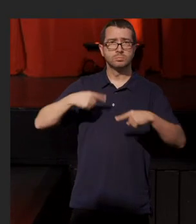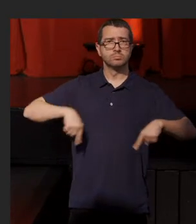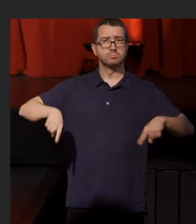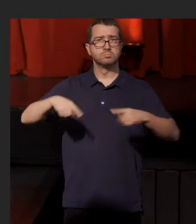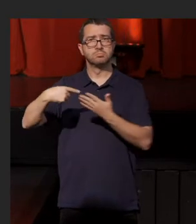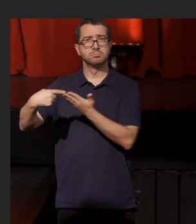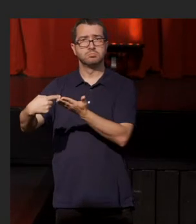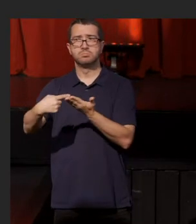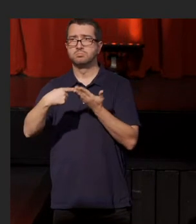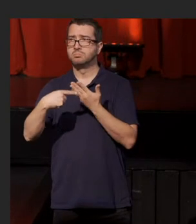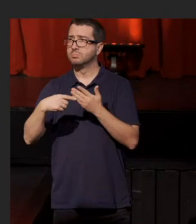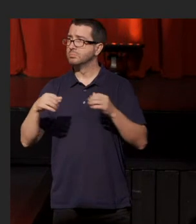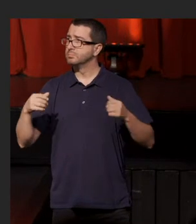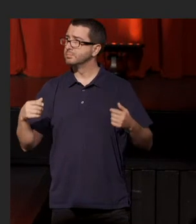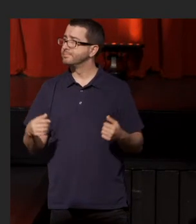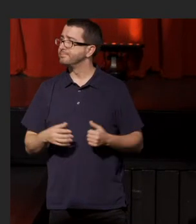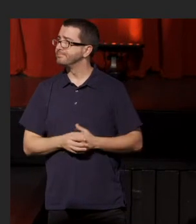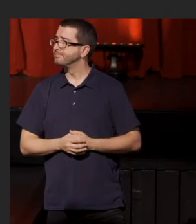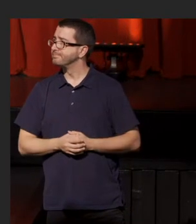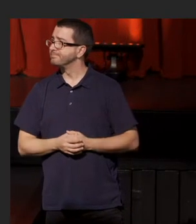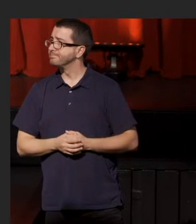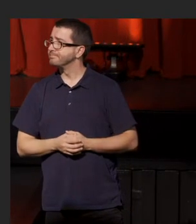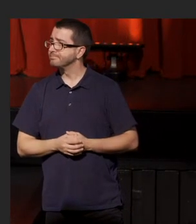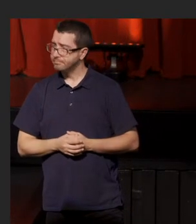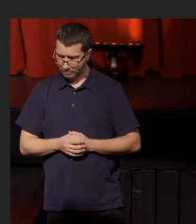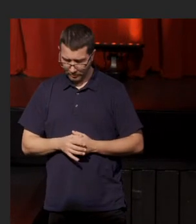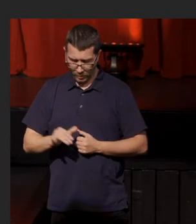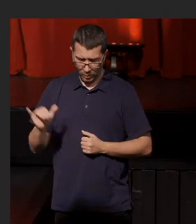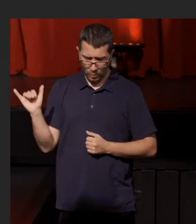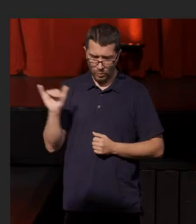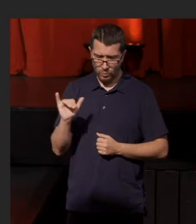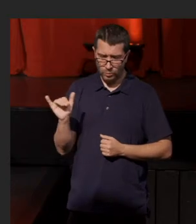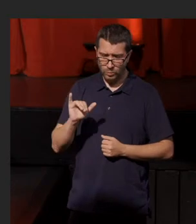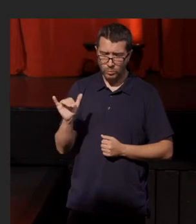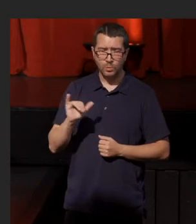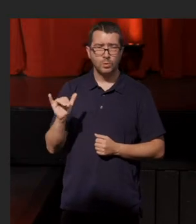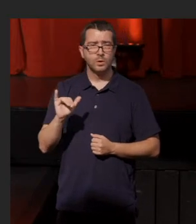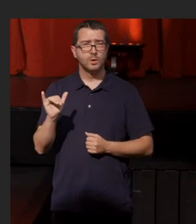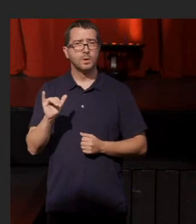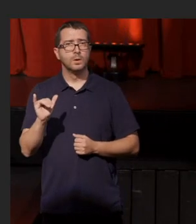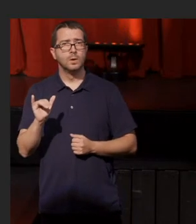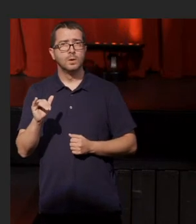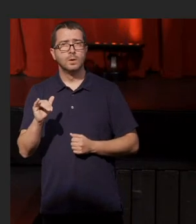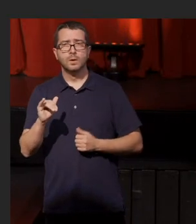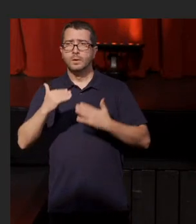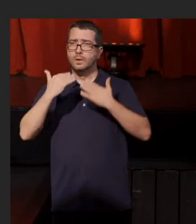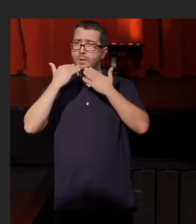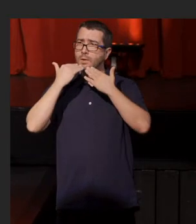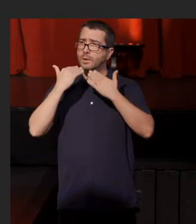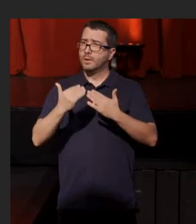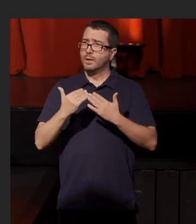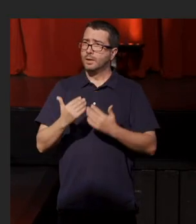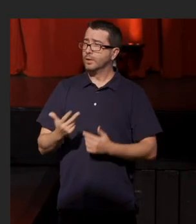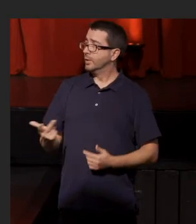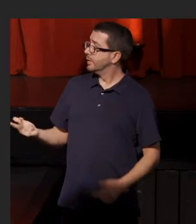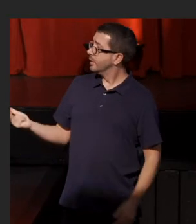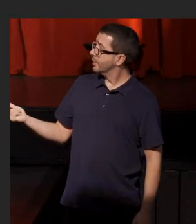conversation possible. I also obviously want to thank our